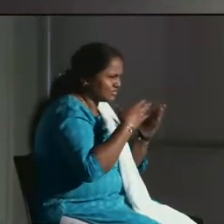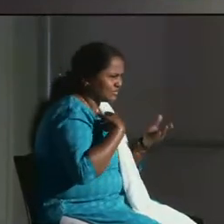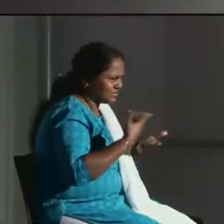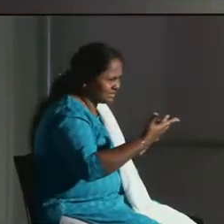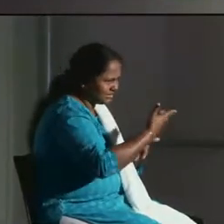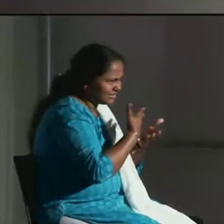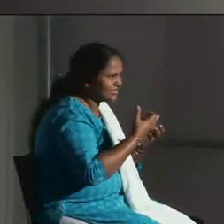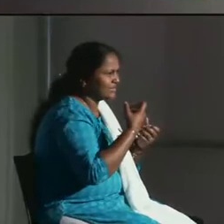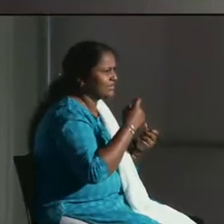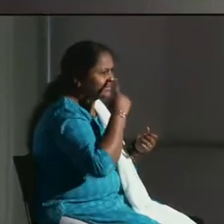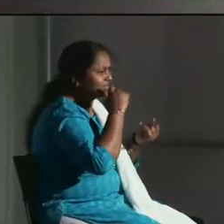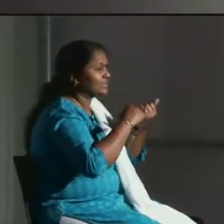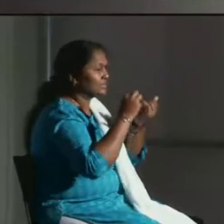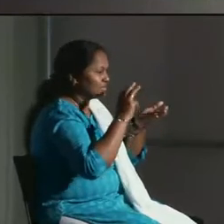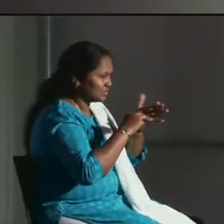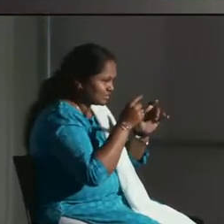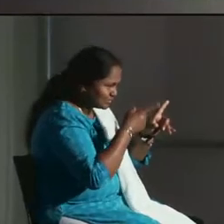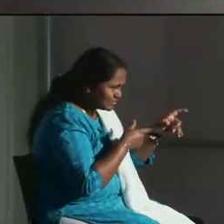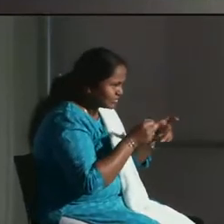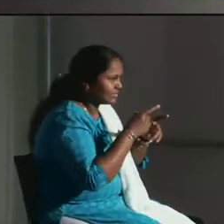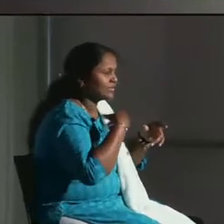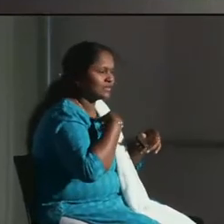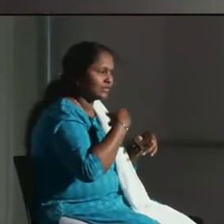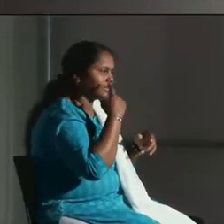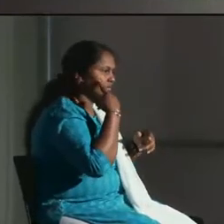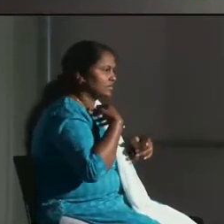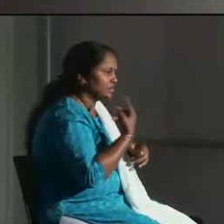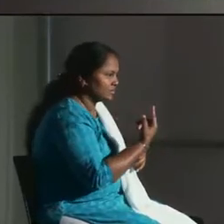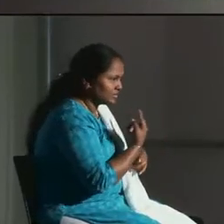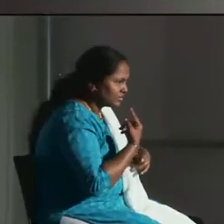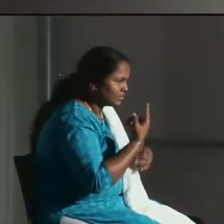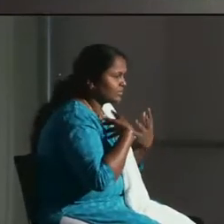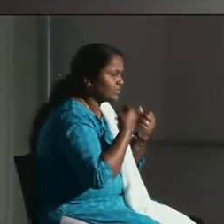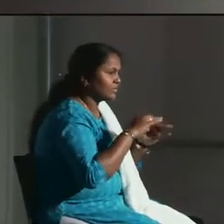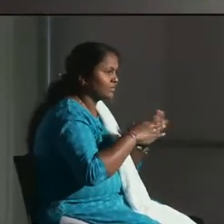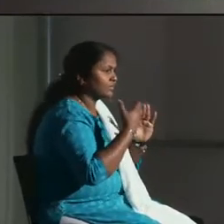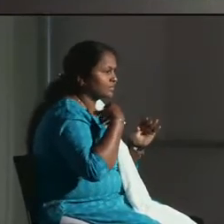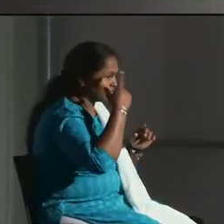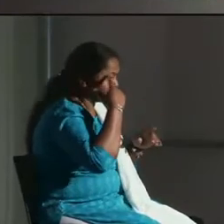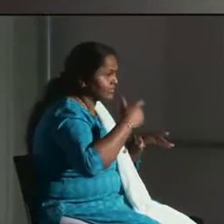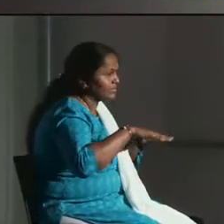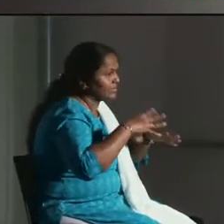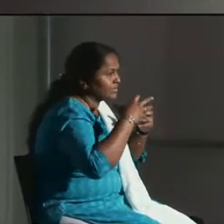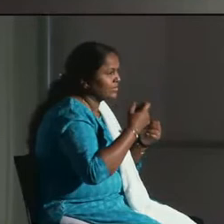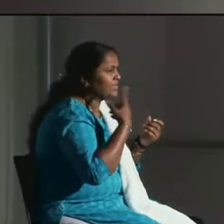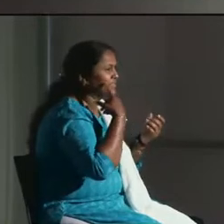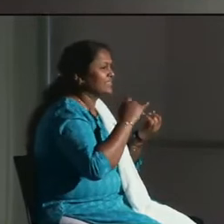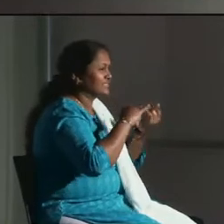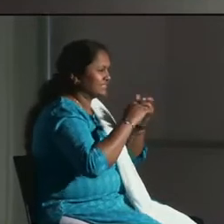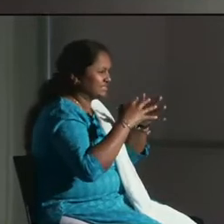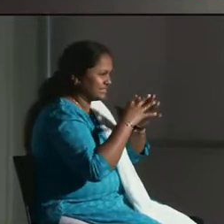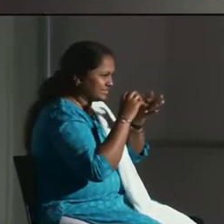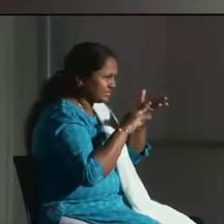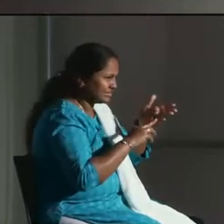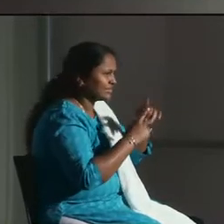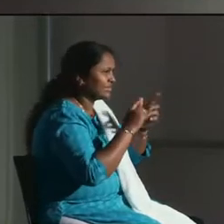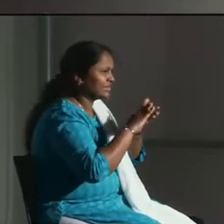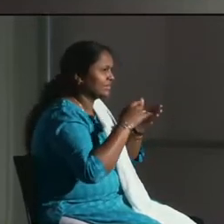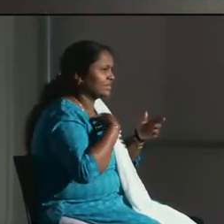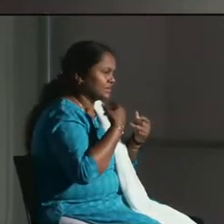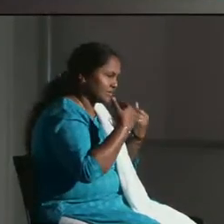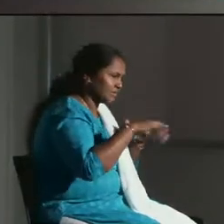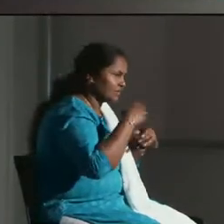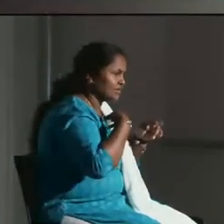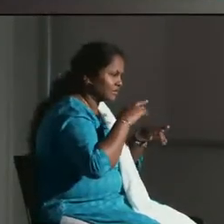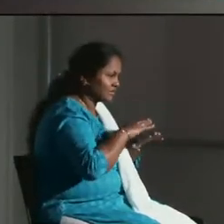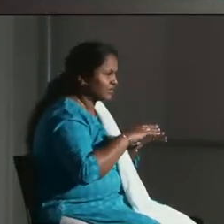Shiro Soumya, she says she dared herself by sitting alone under a tree. There was Action Shiro Saraswati who said, I dared myself by sitting